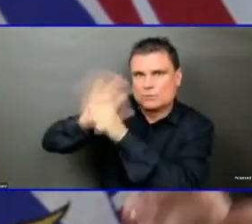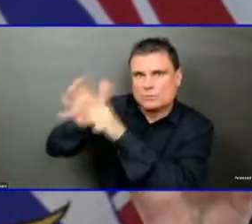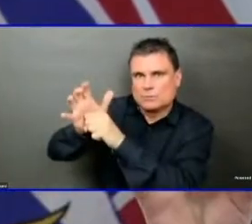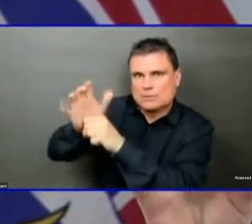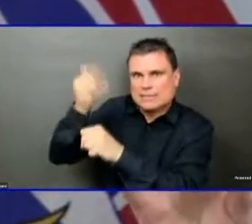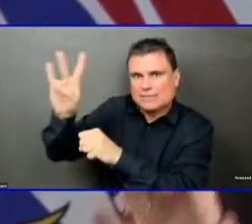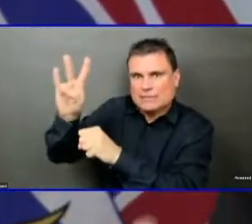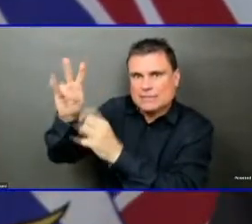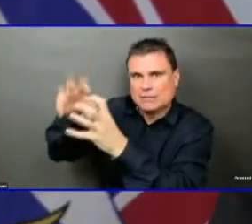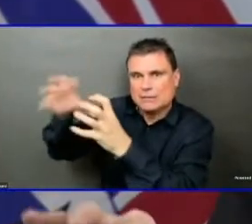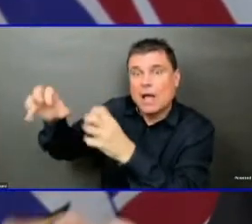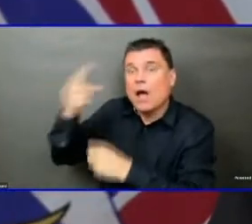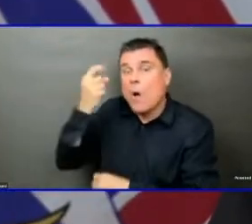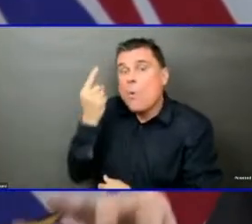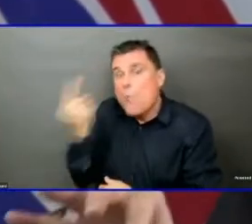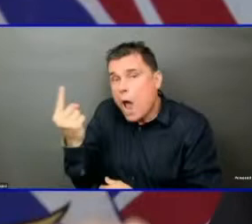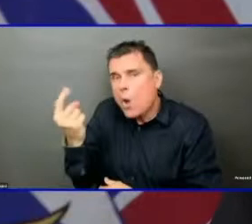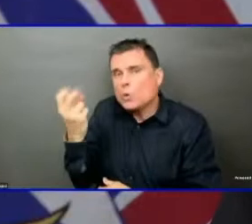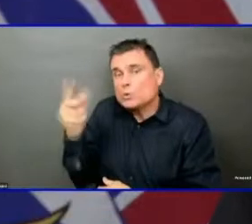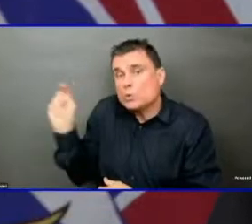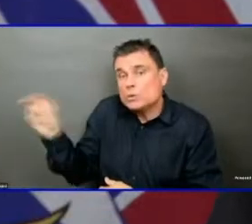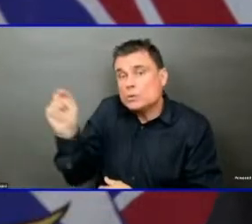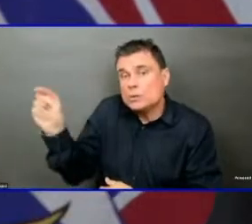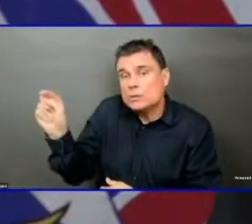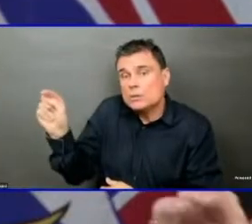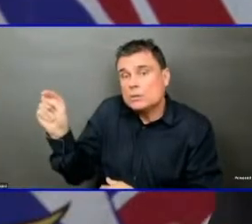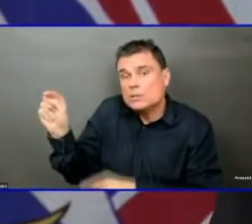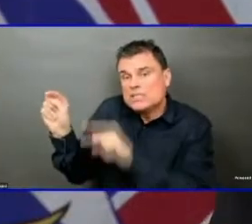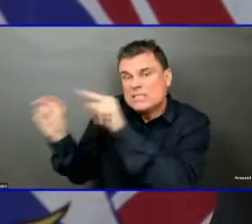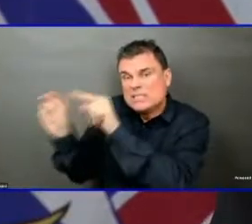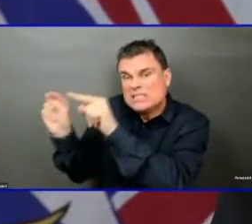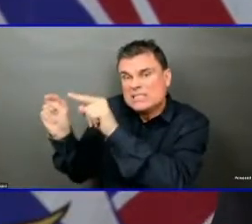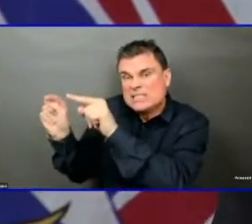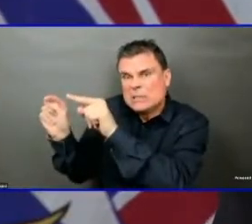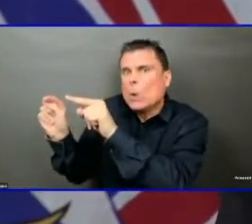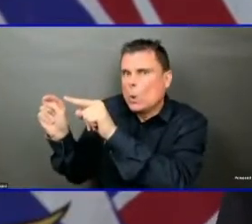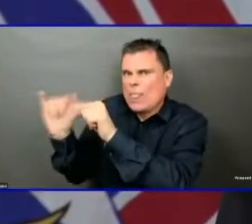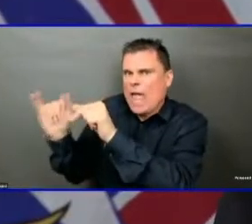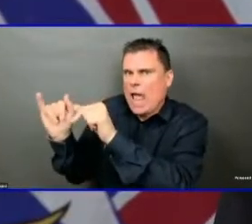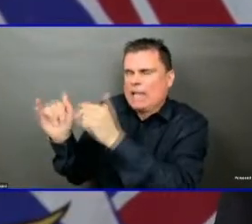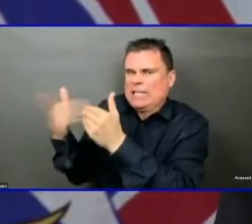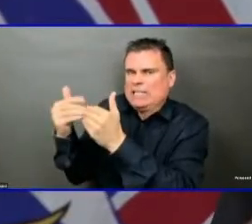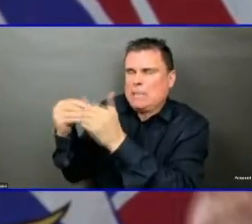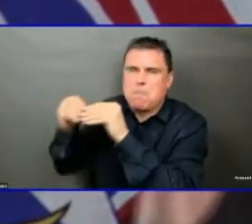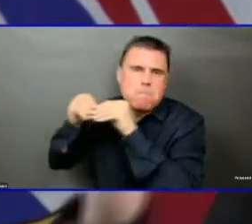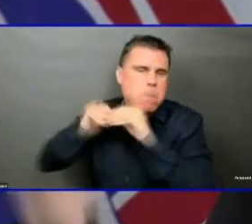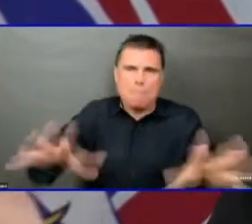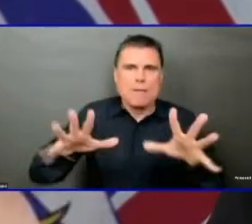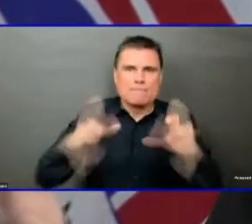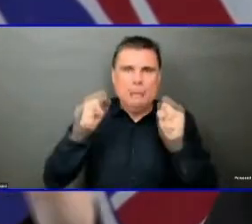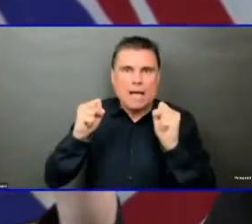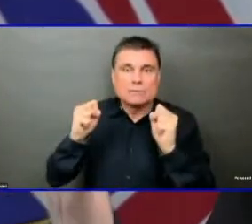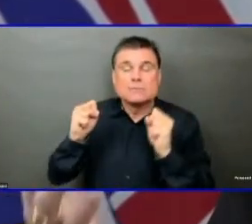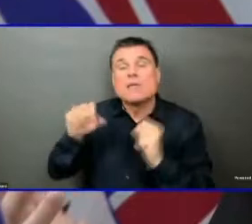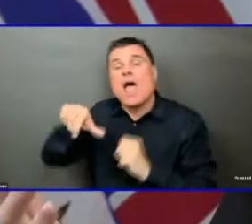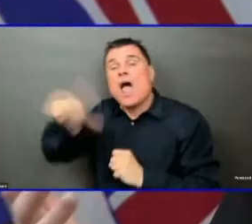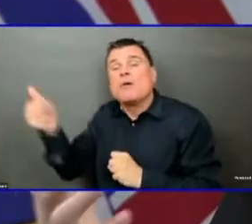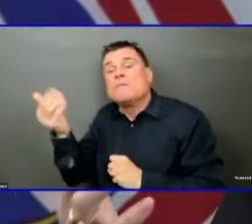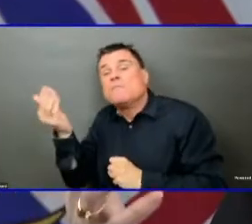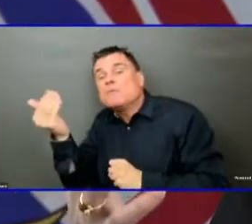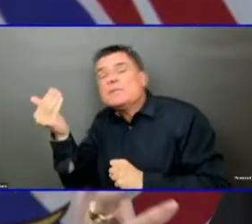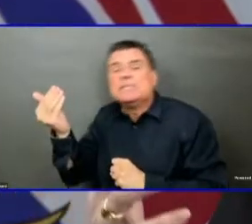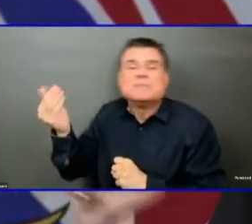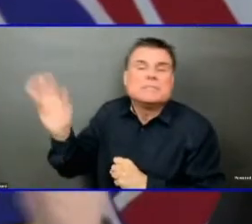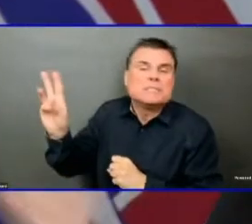transmissibility. So the screening test that is being developed at the BC CDC. They're doing it in Ontario,